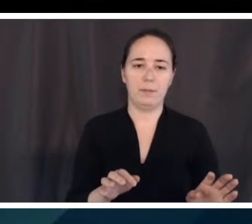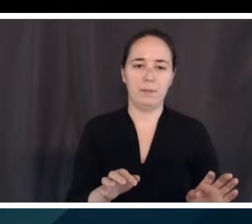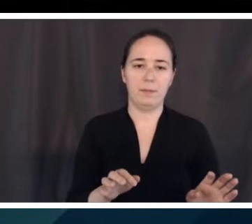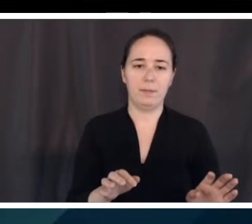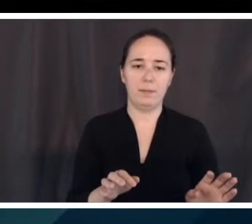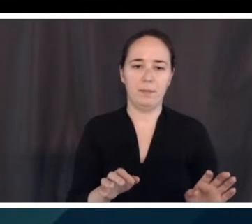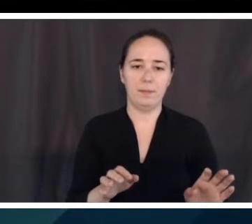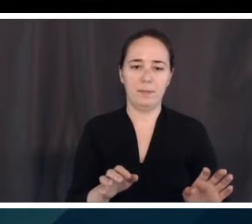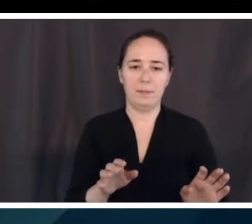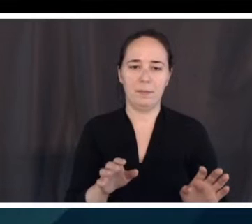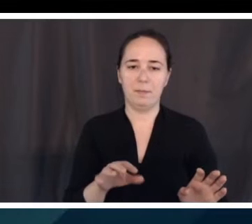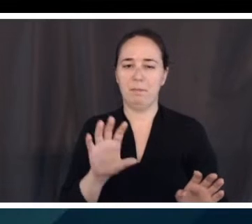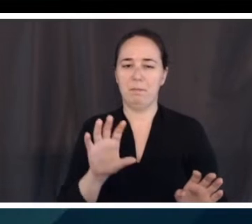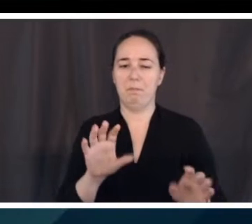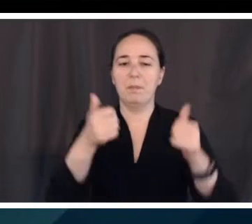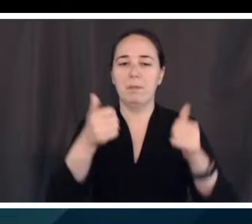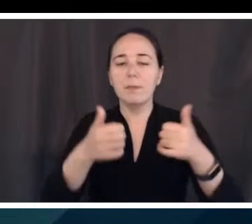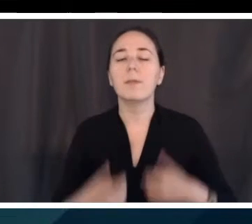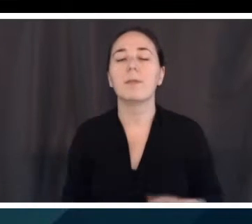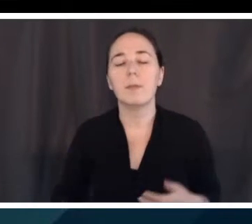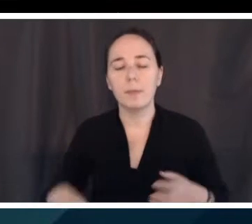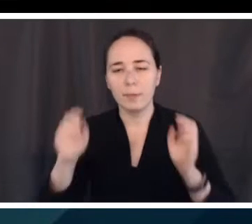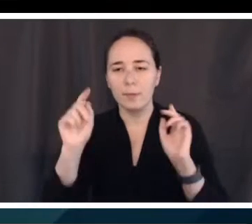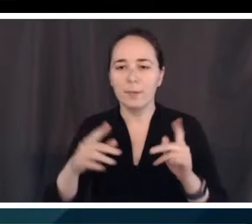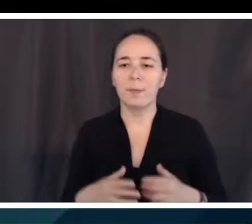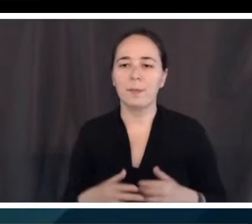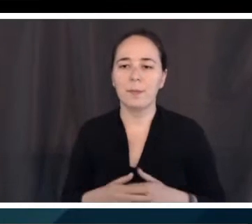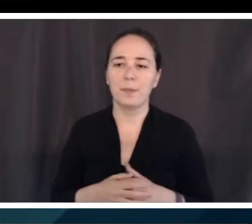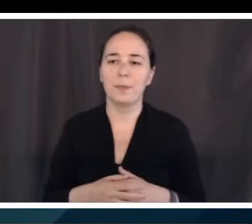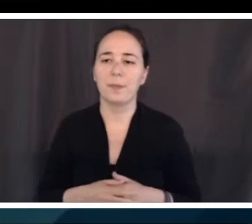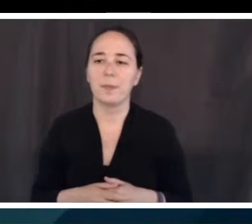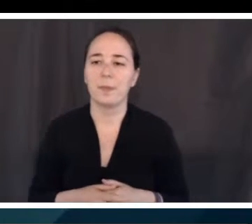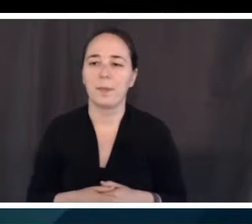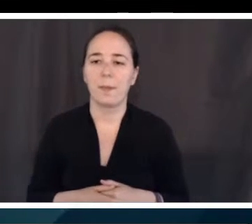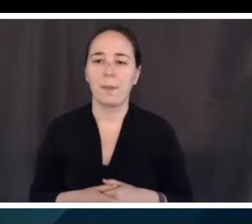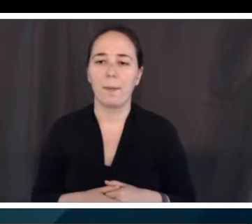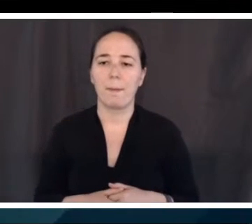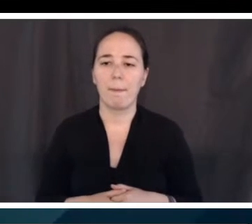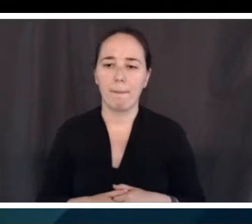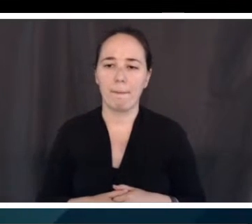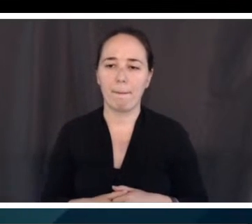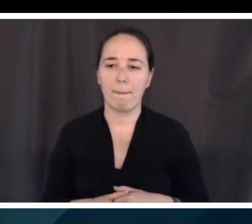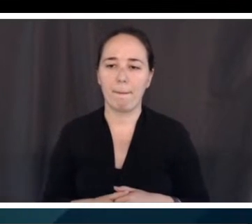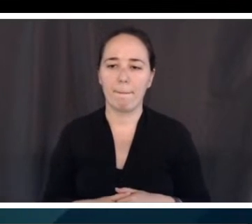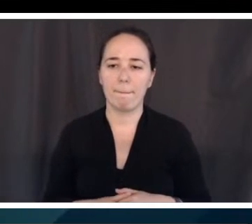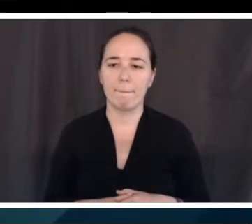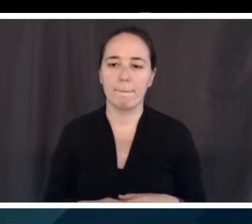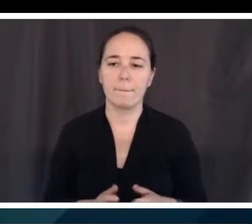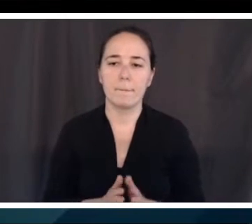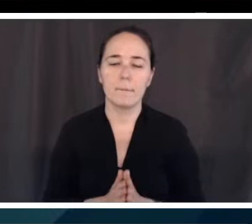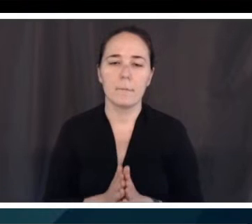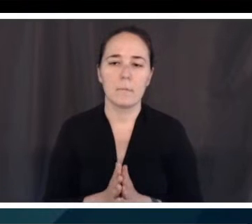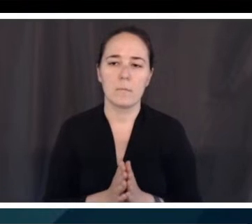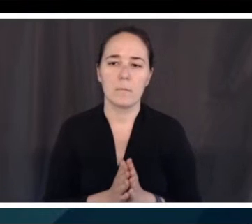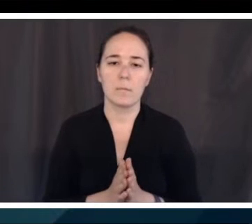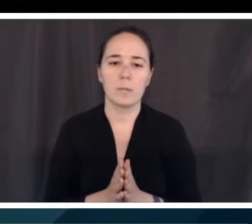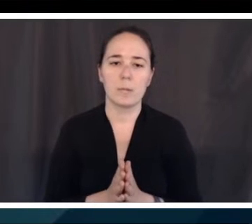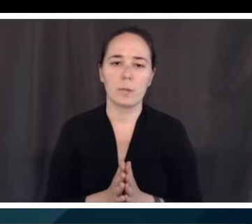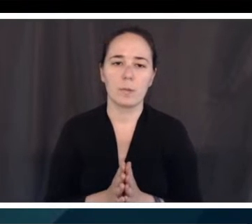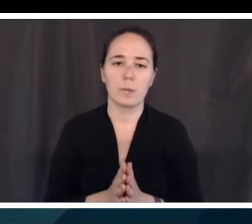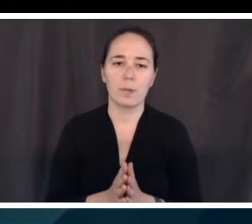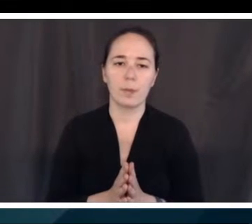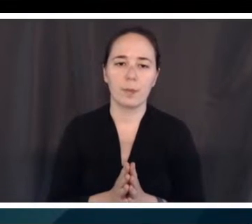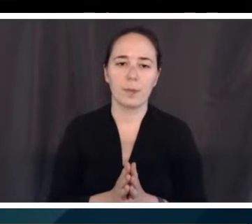more. Perfect. That's perfect. Yeah. So yeah, Danny, why don't you just let us